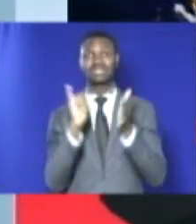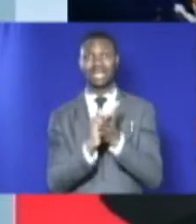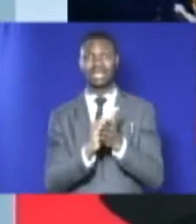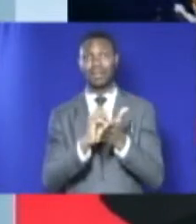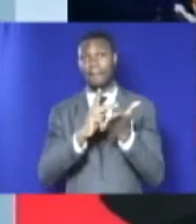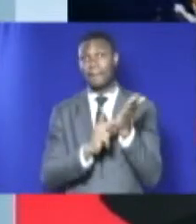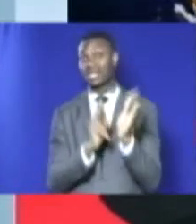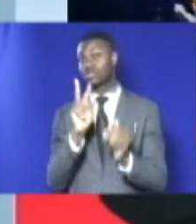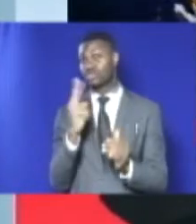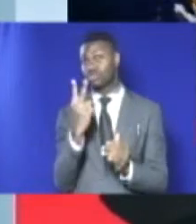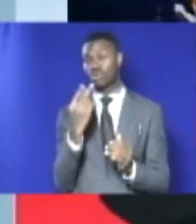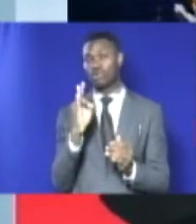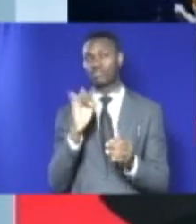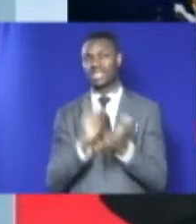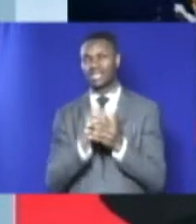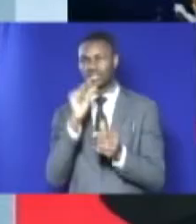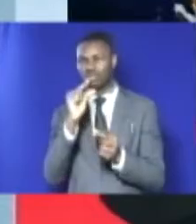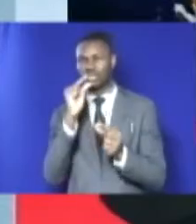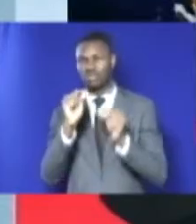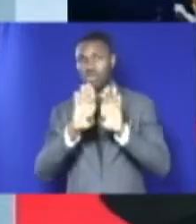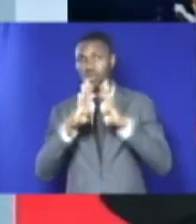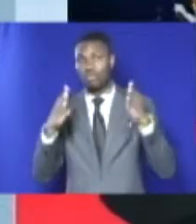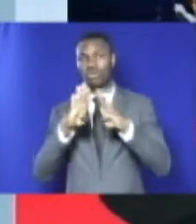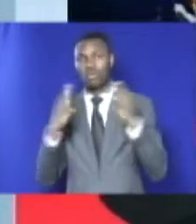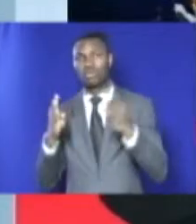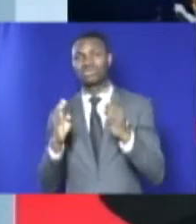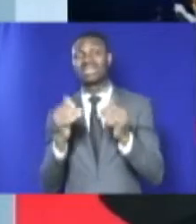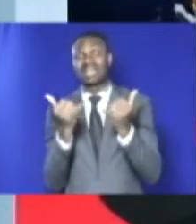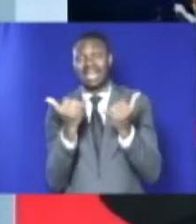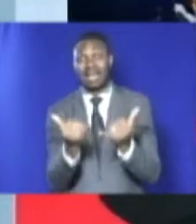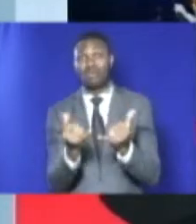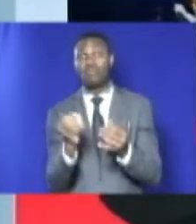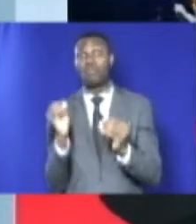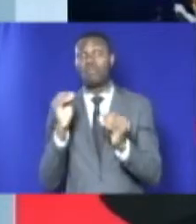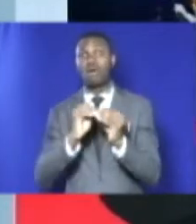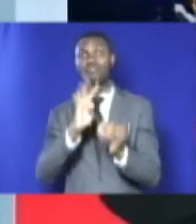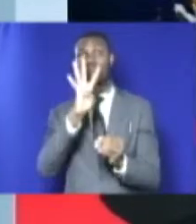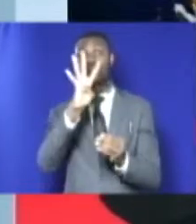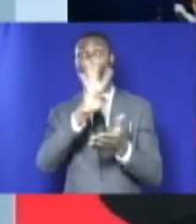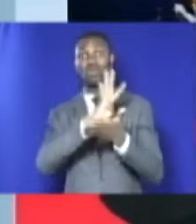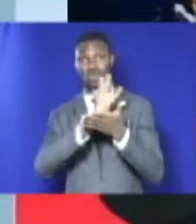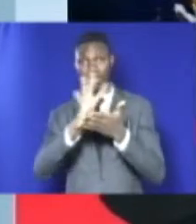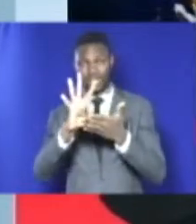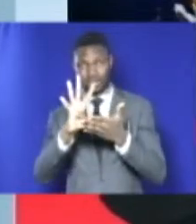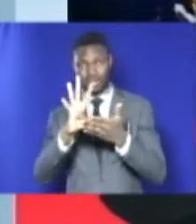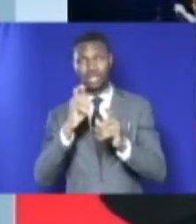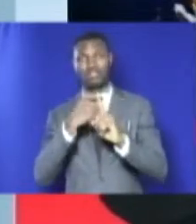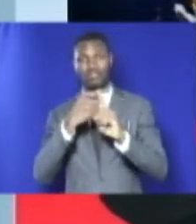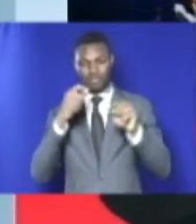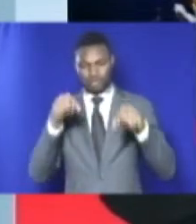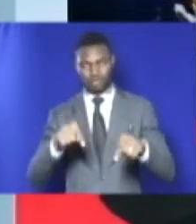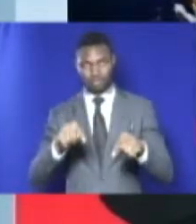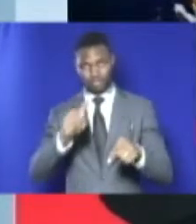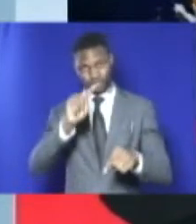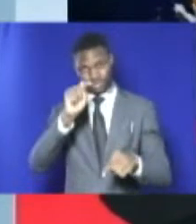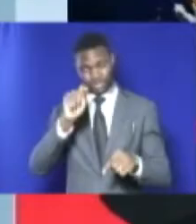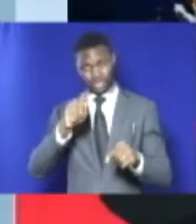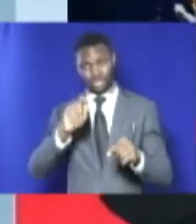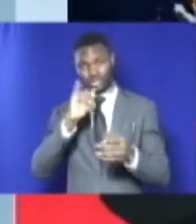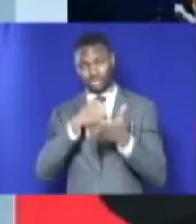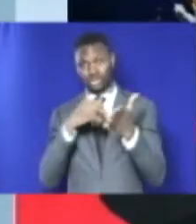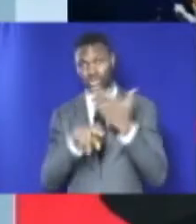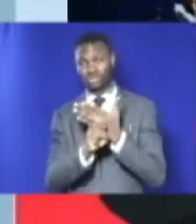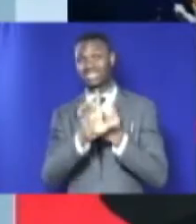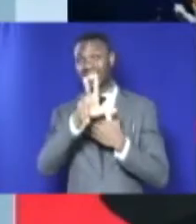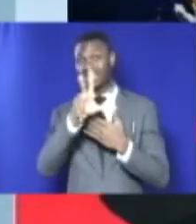2 of the gradual ease of lockdown with another 4 weeks from Tuesday, June 30th, 2020 through midnight of Monday,